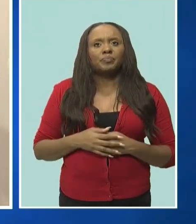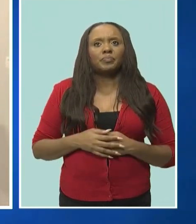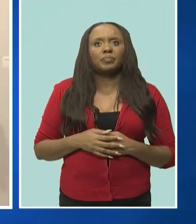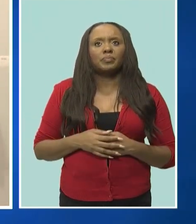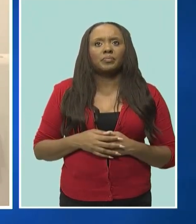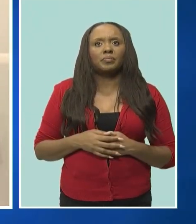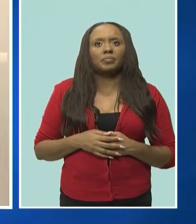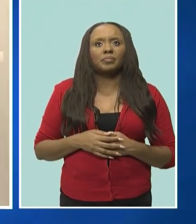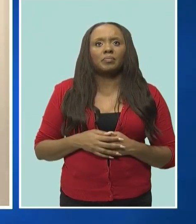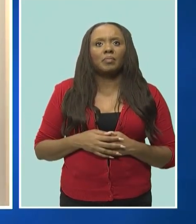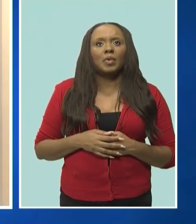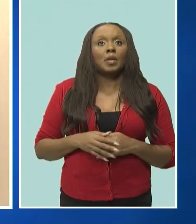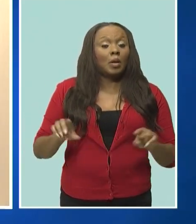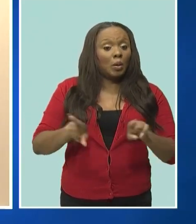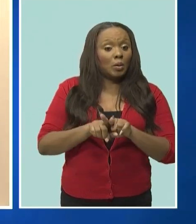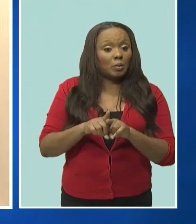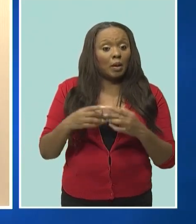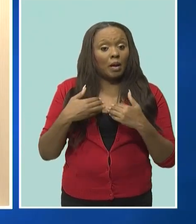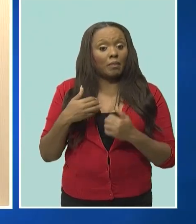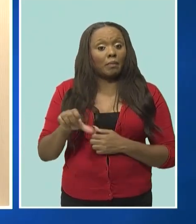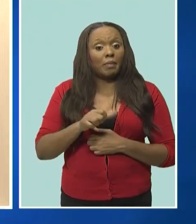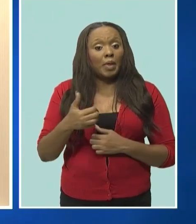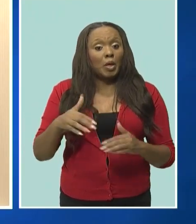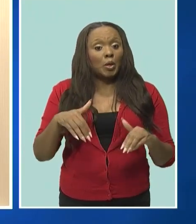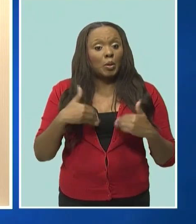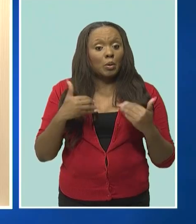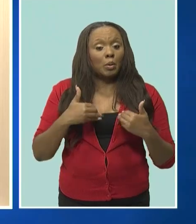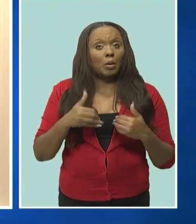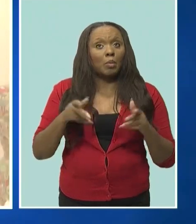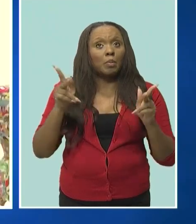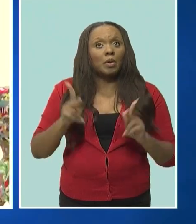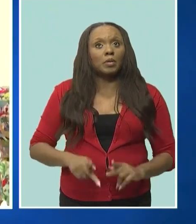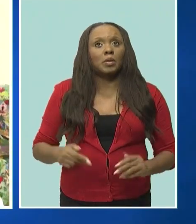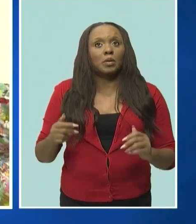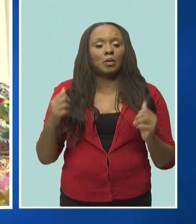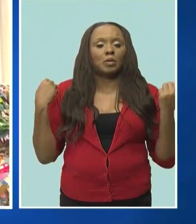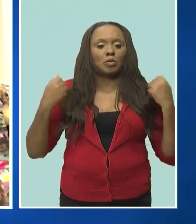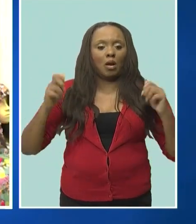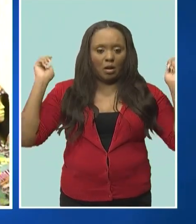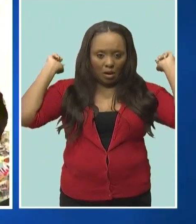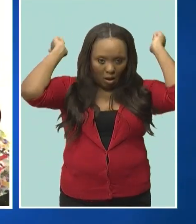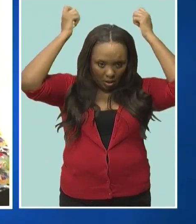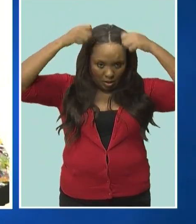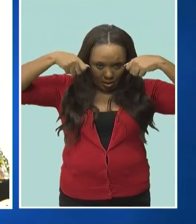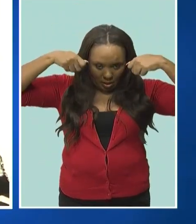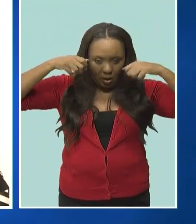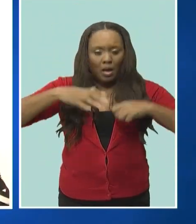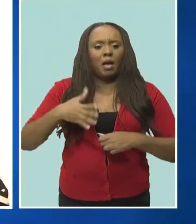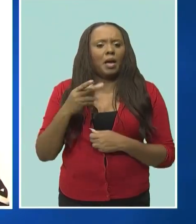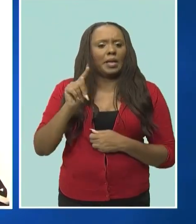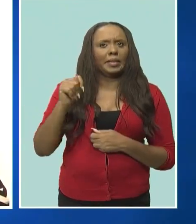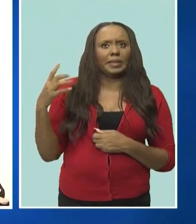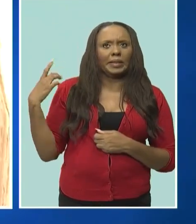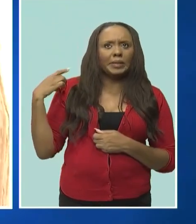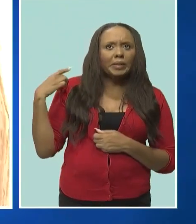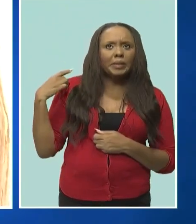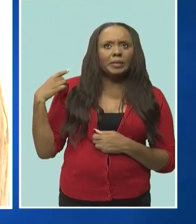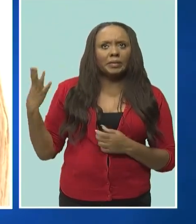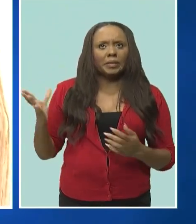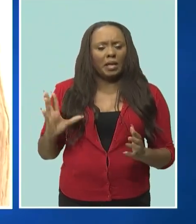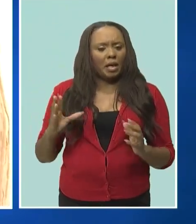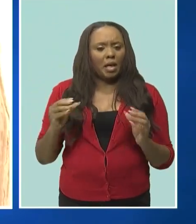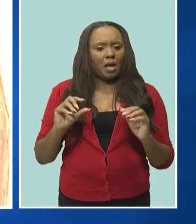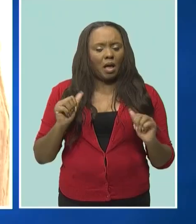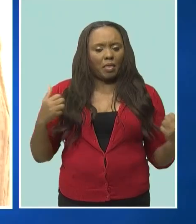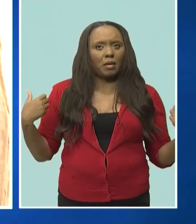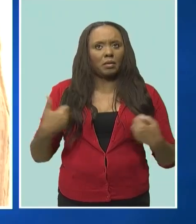Boy, who is a younger person, and they're doing hoodies and slides and t-shirts, which a lot of the younger people